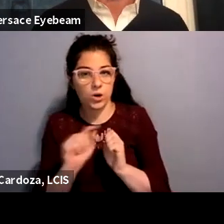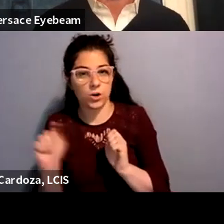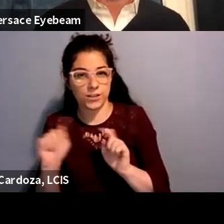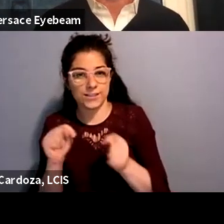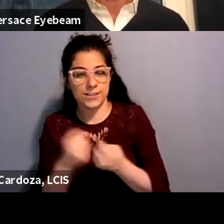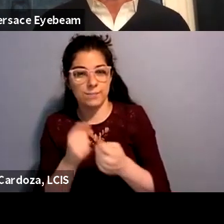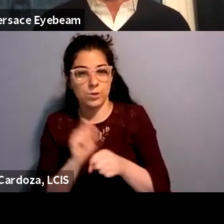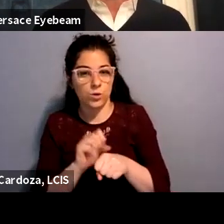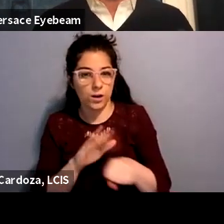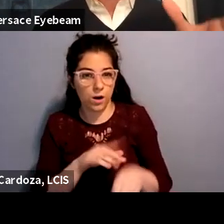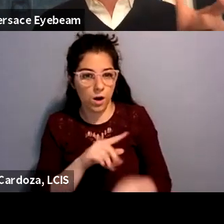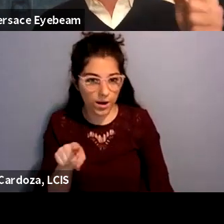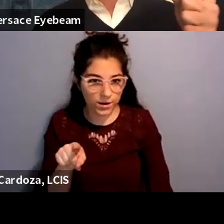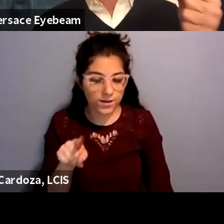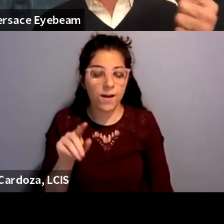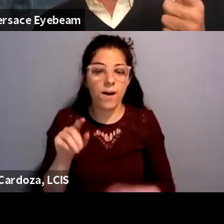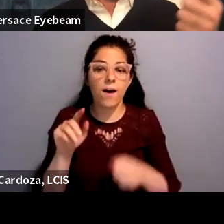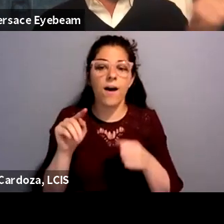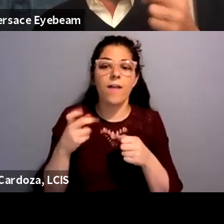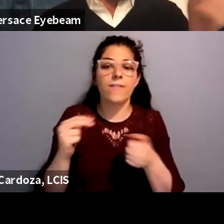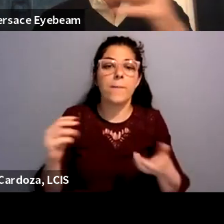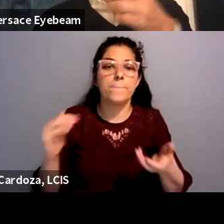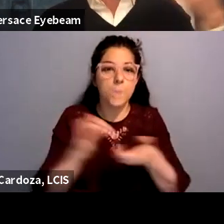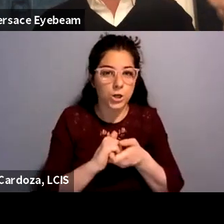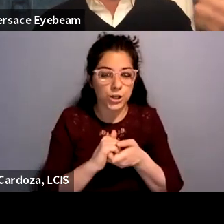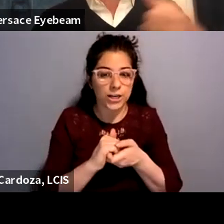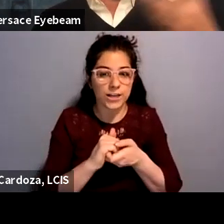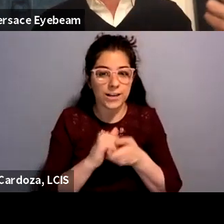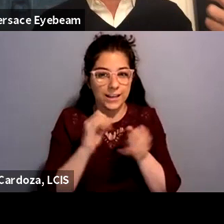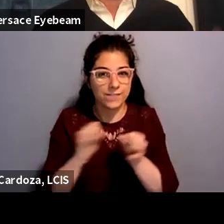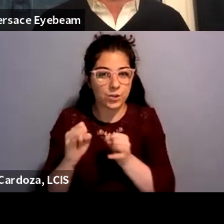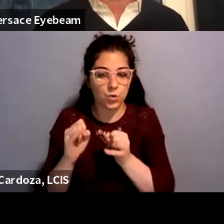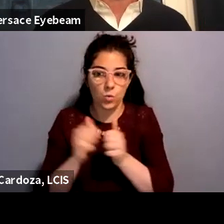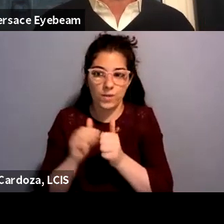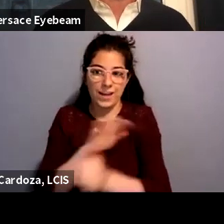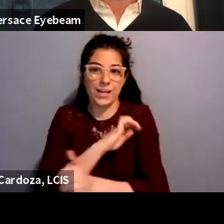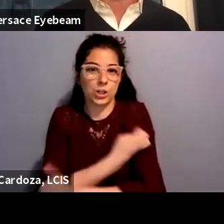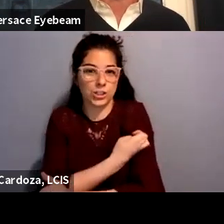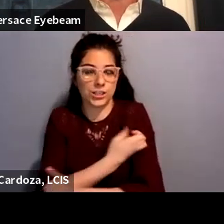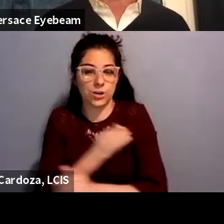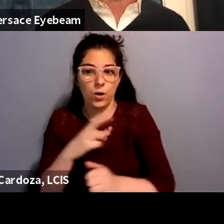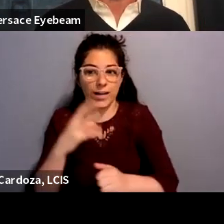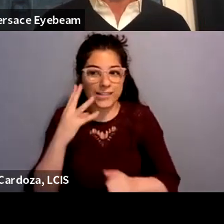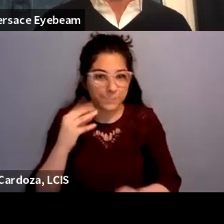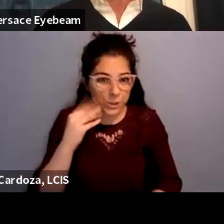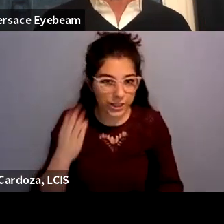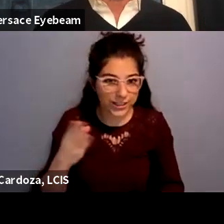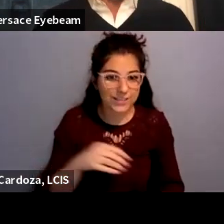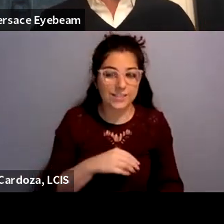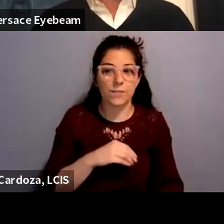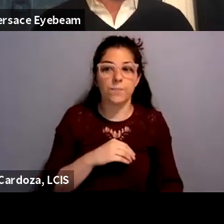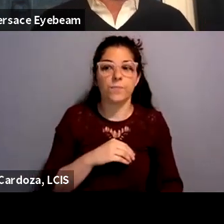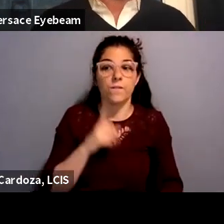was working on, and then partnering the individual with the energy or the experience. And so